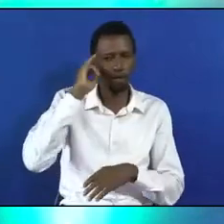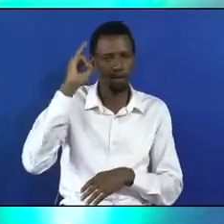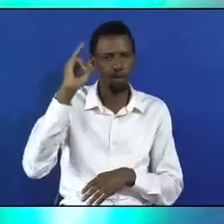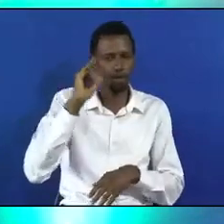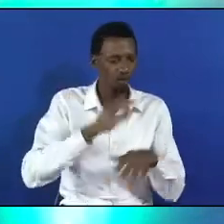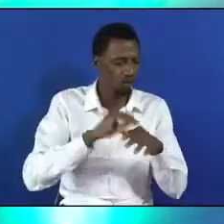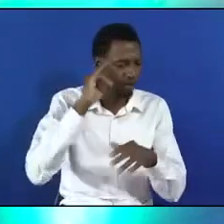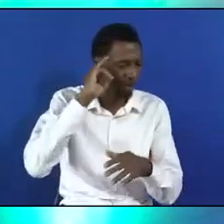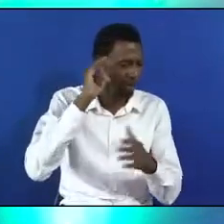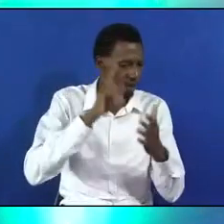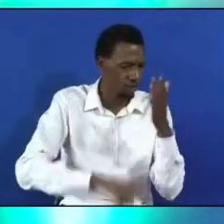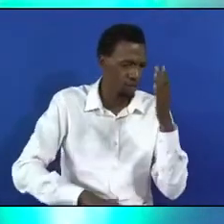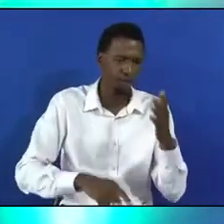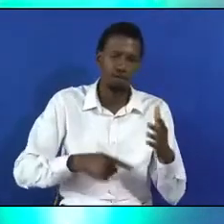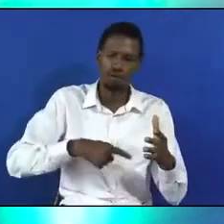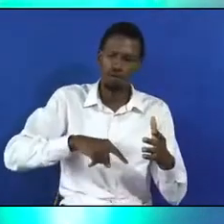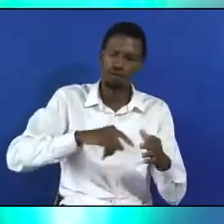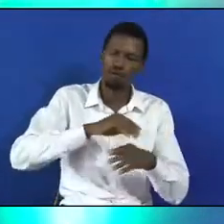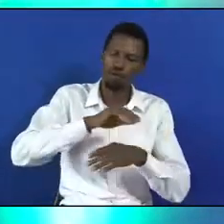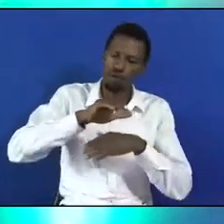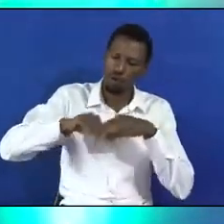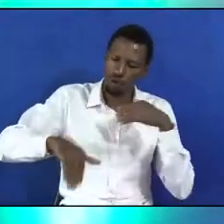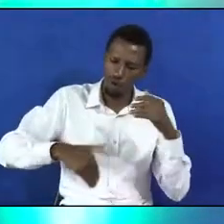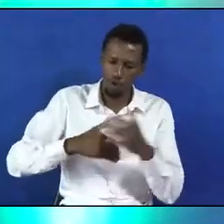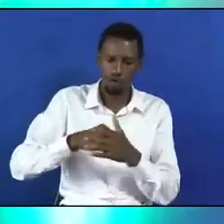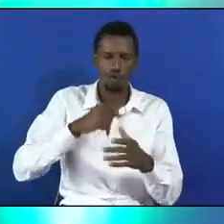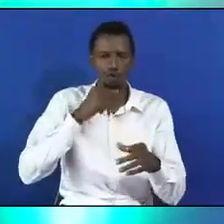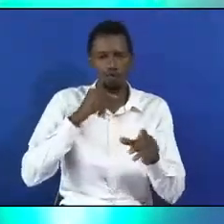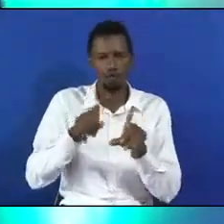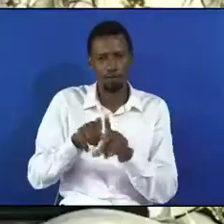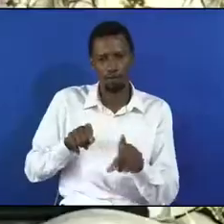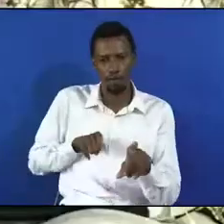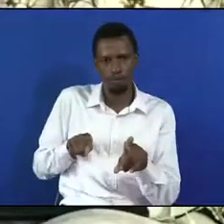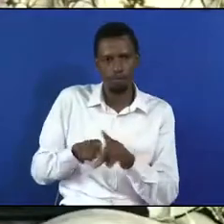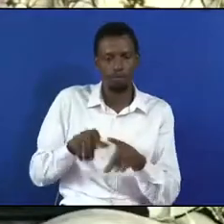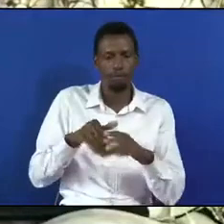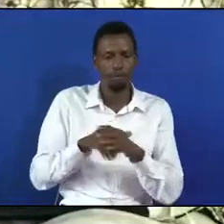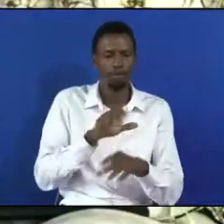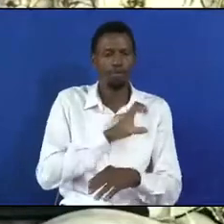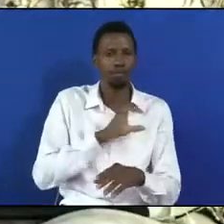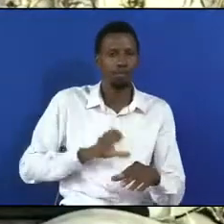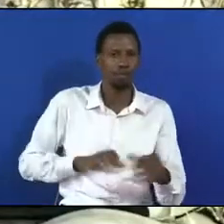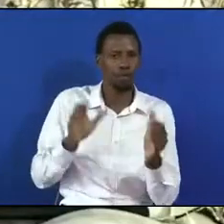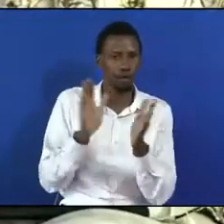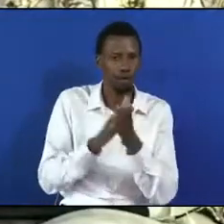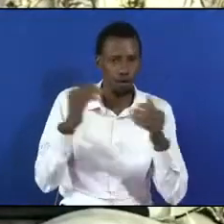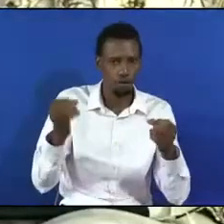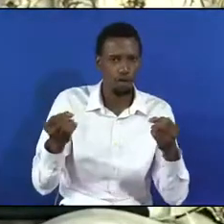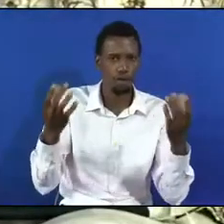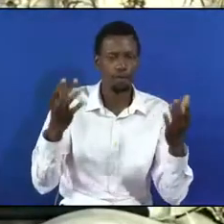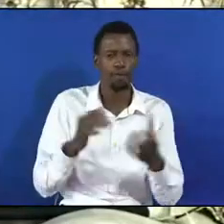we are all brothers and sisters in Christ. Hallelujah.